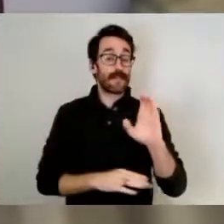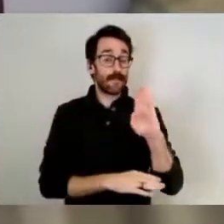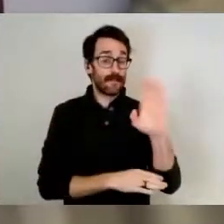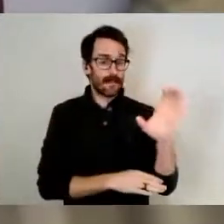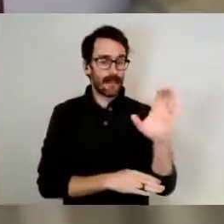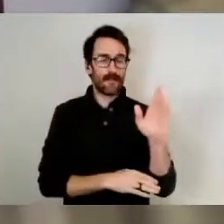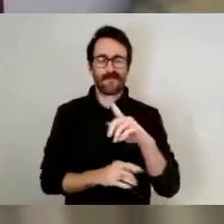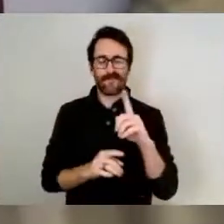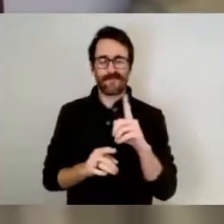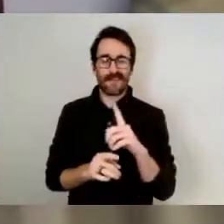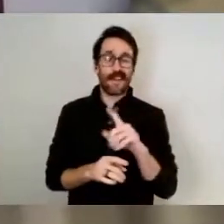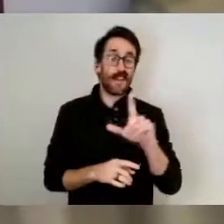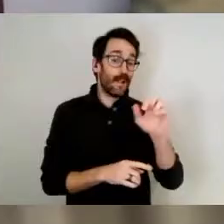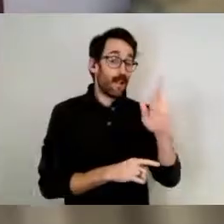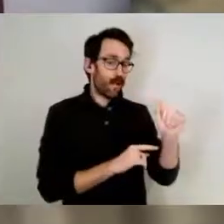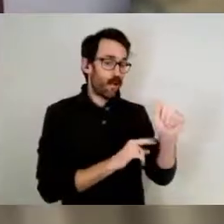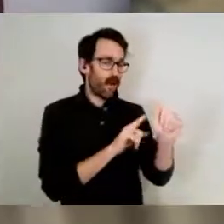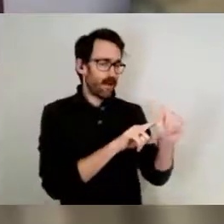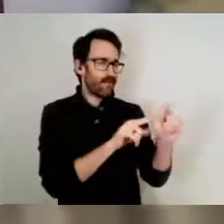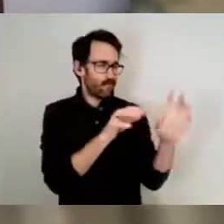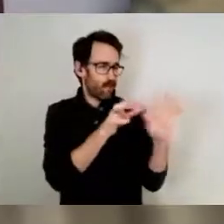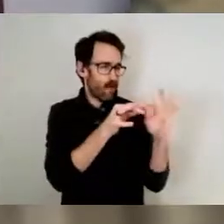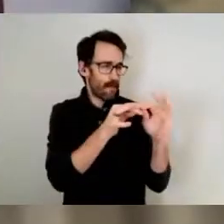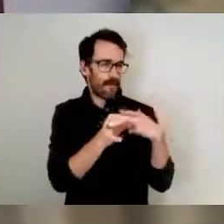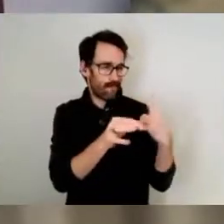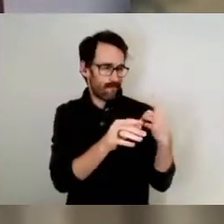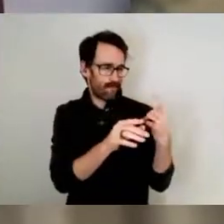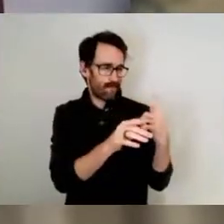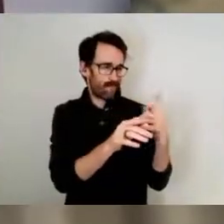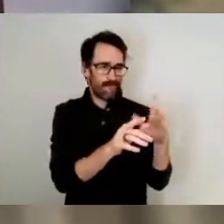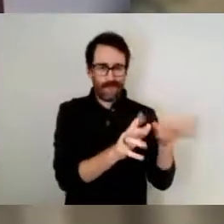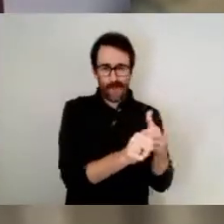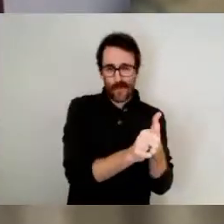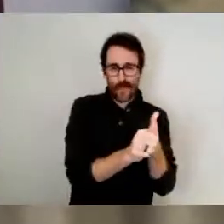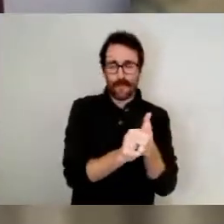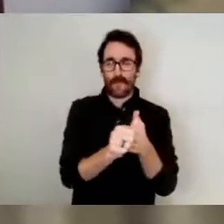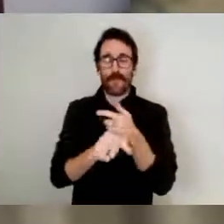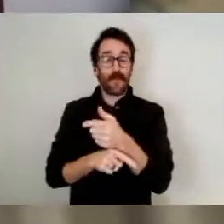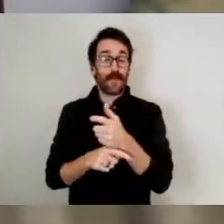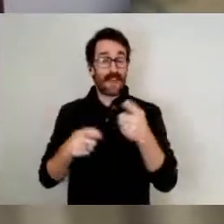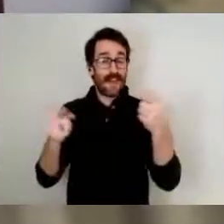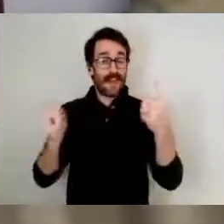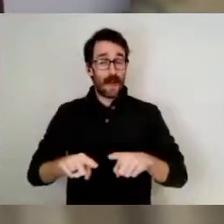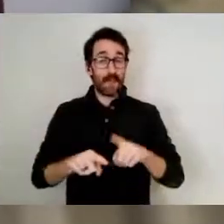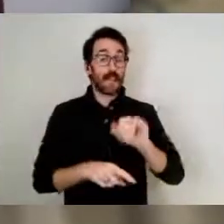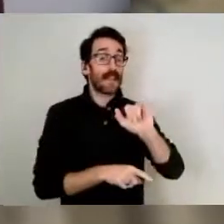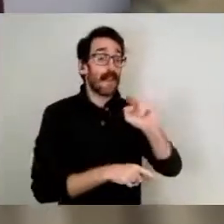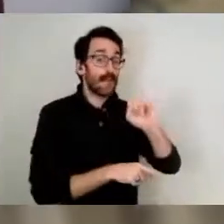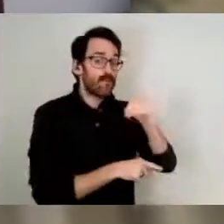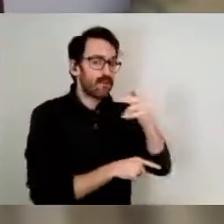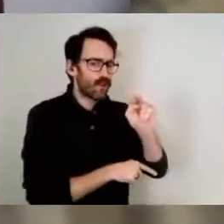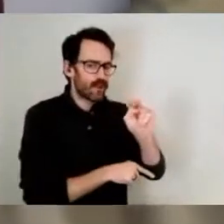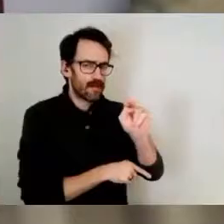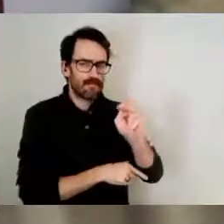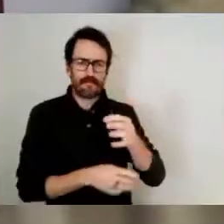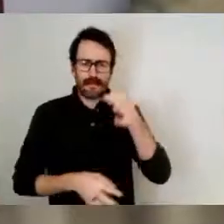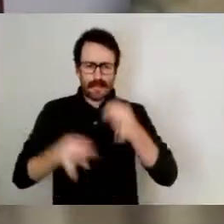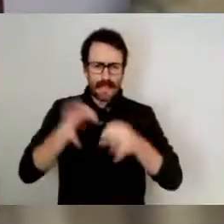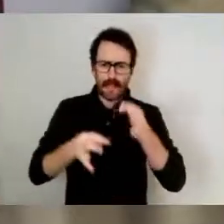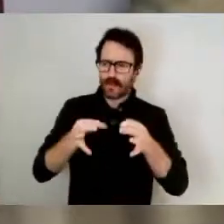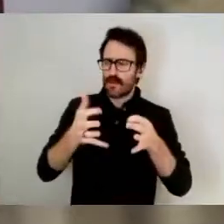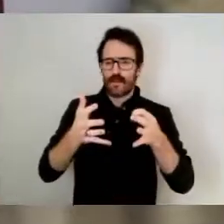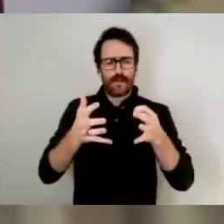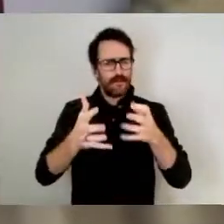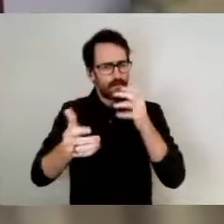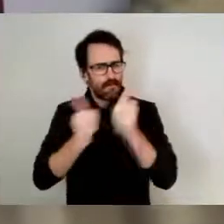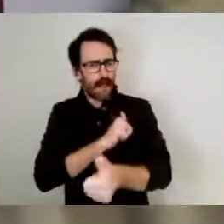There's a heightened sense of lack of security there. And that's something that, as the police service, we've really been focusing on, redeploying resources to